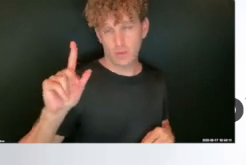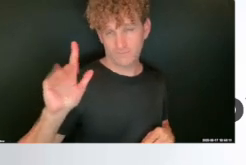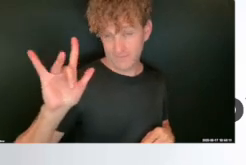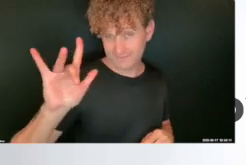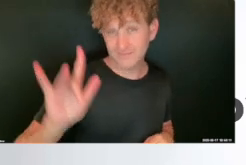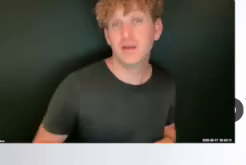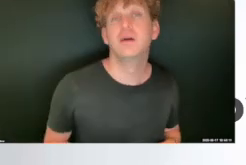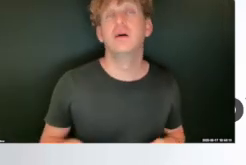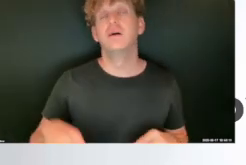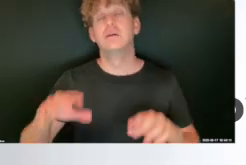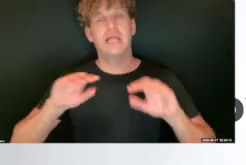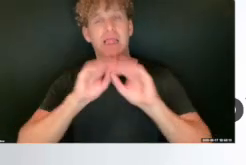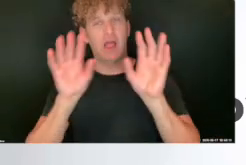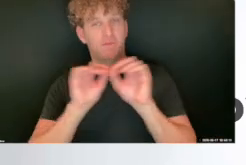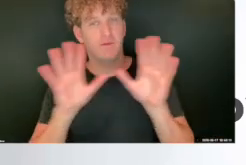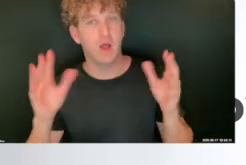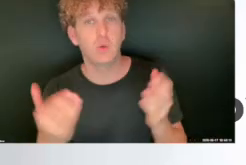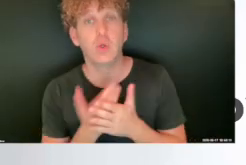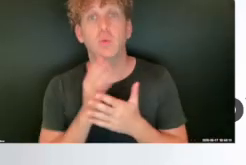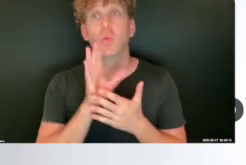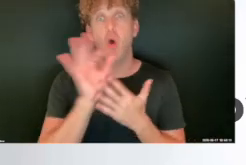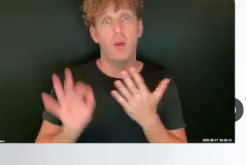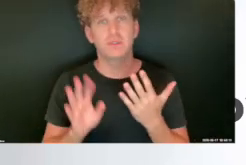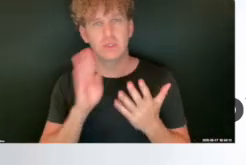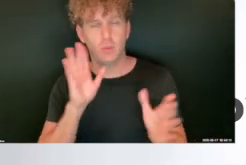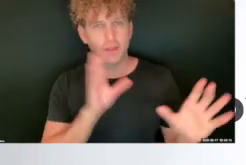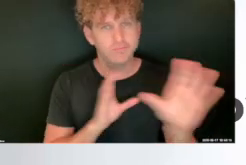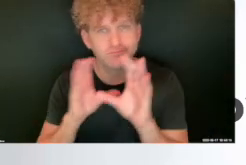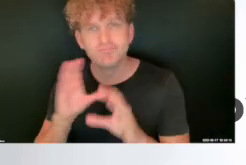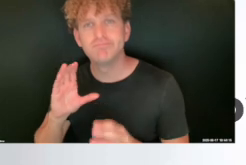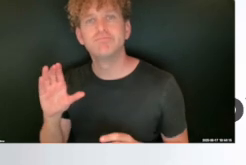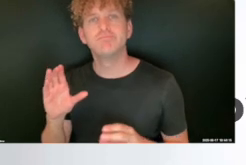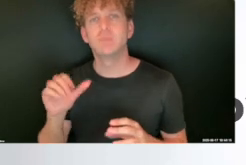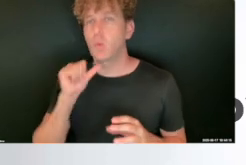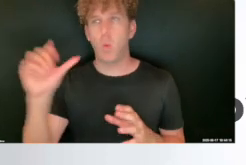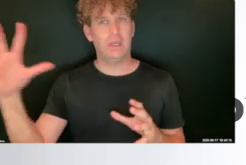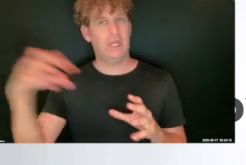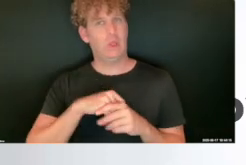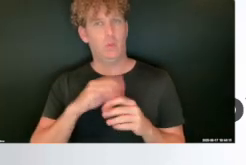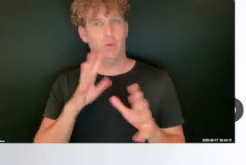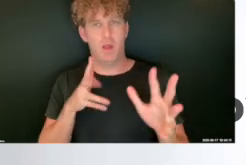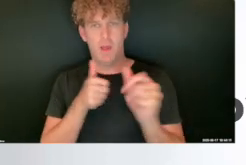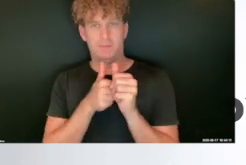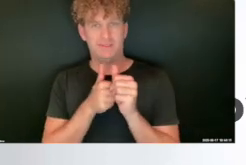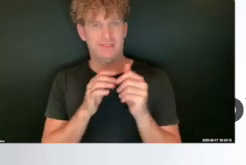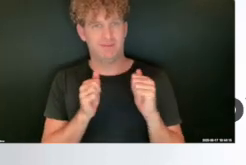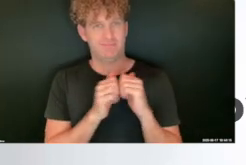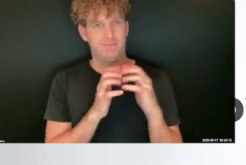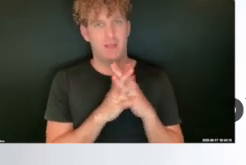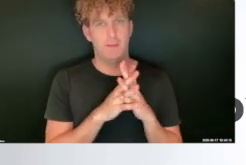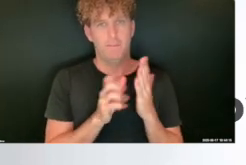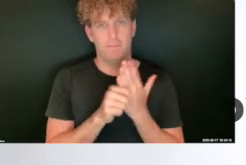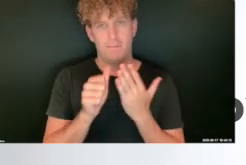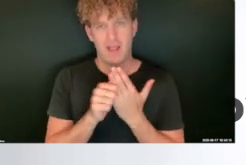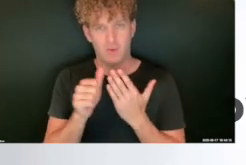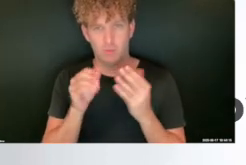would anticipate 1 to 2 years to fully develop and implement these ideas. The updated implementation